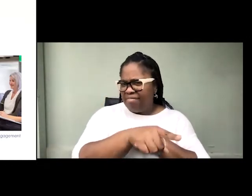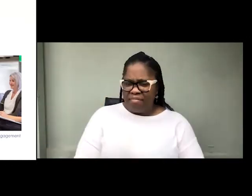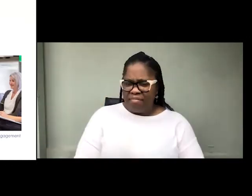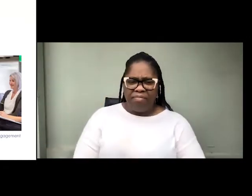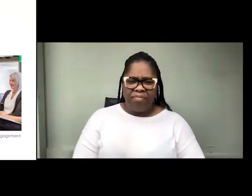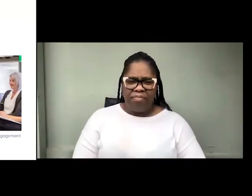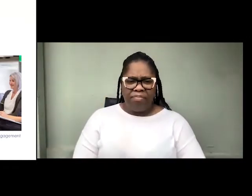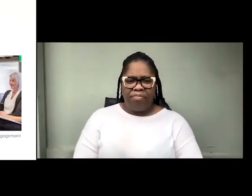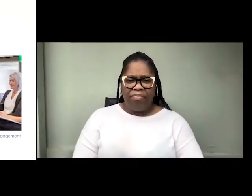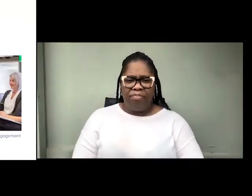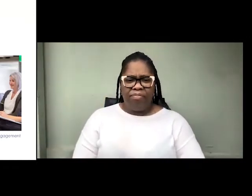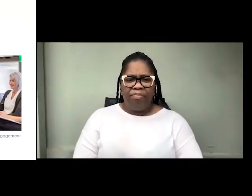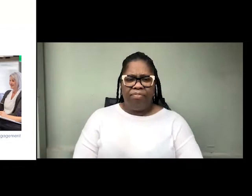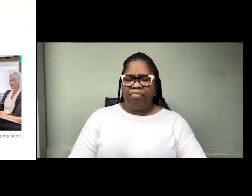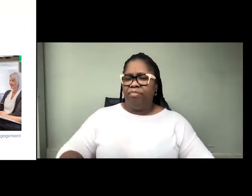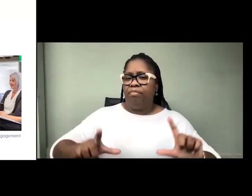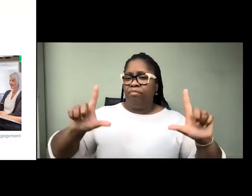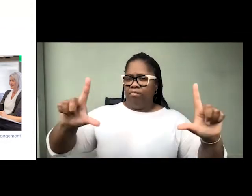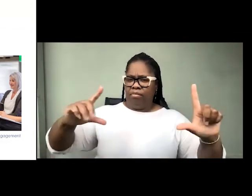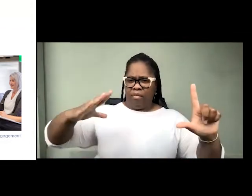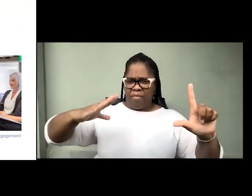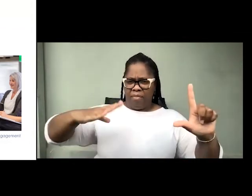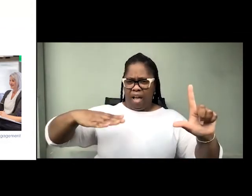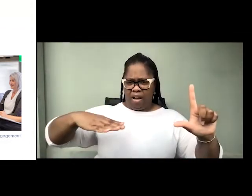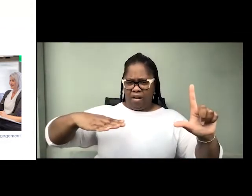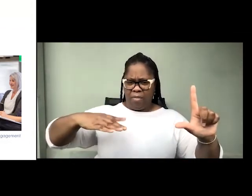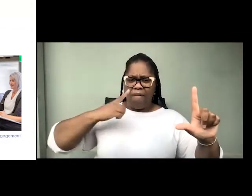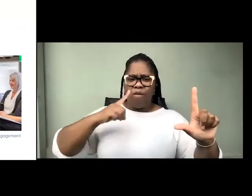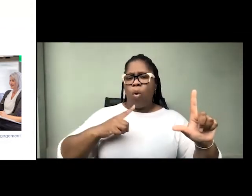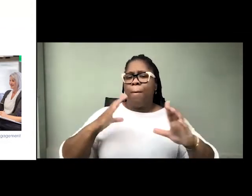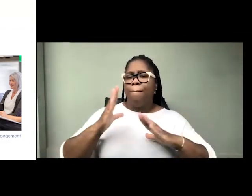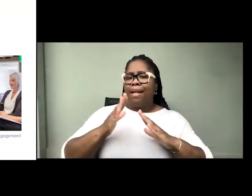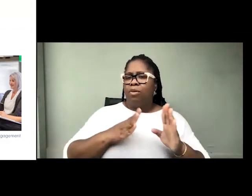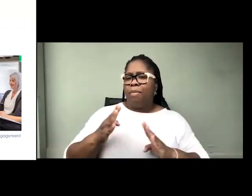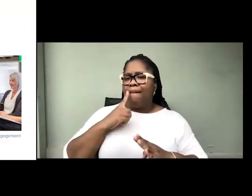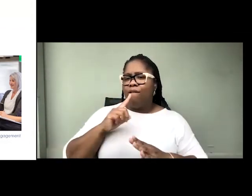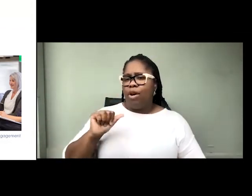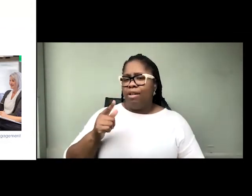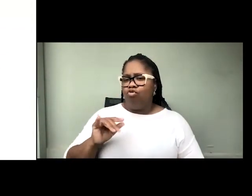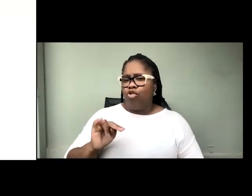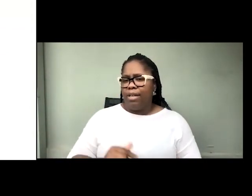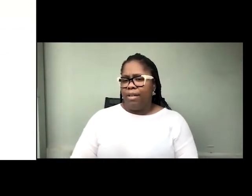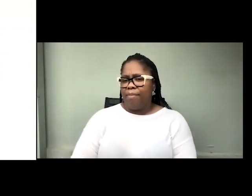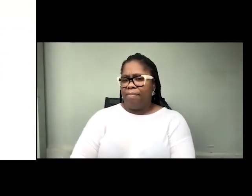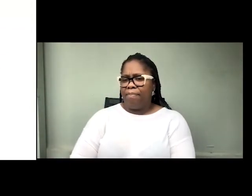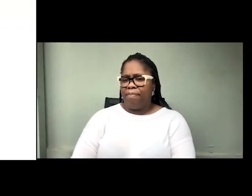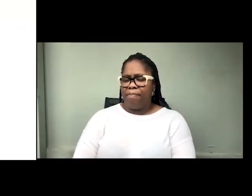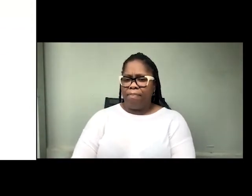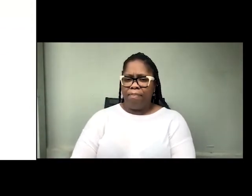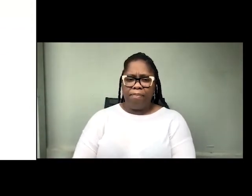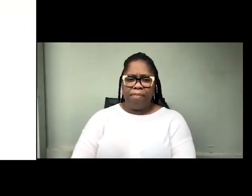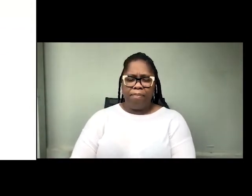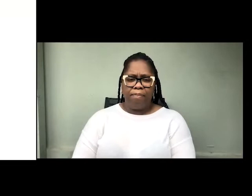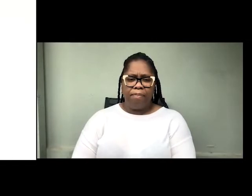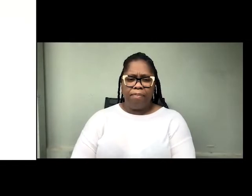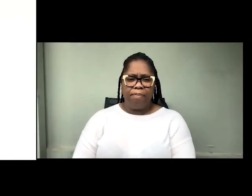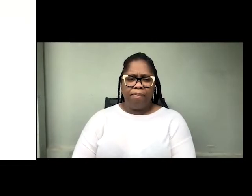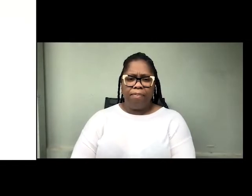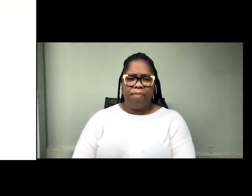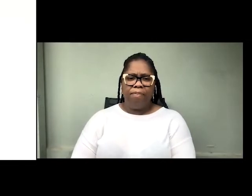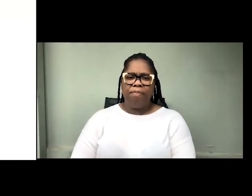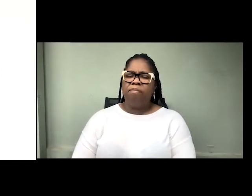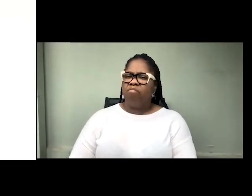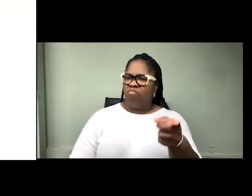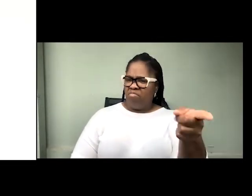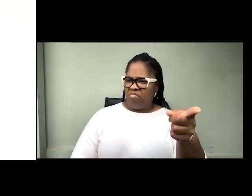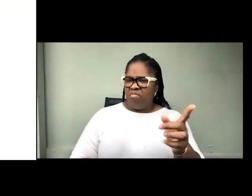page and at the bottom of our landing page for the master plan for aging. And there's the key